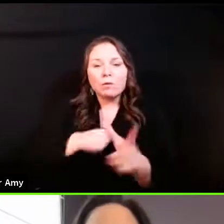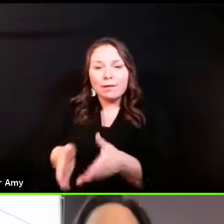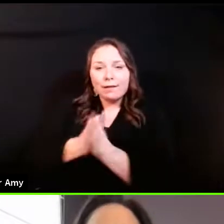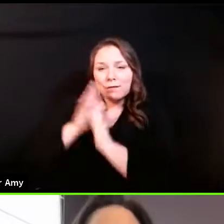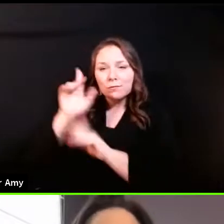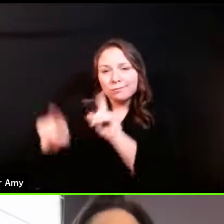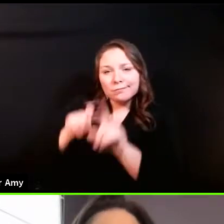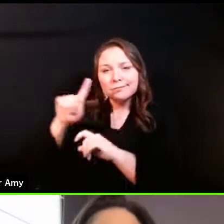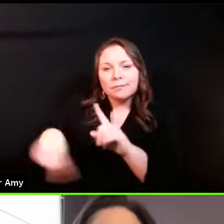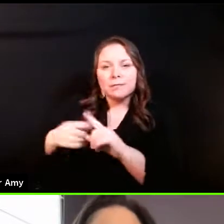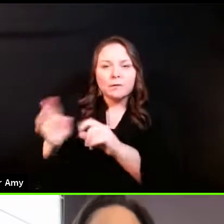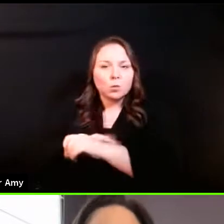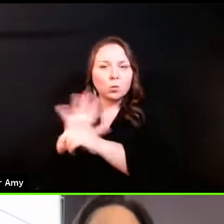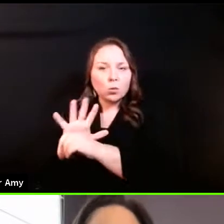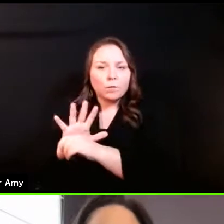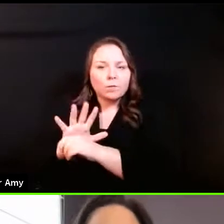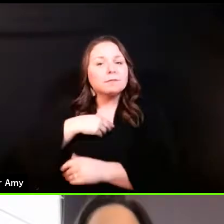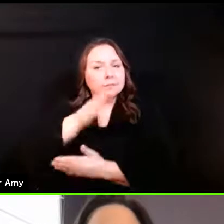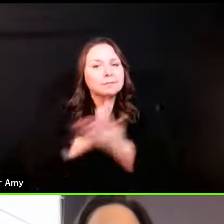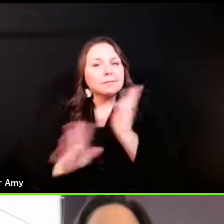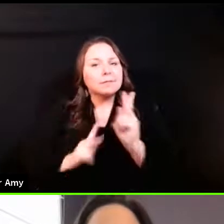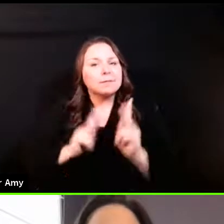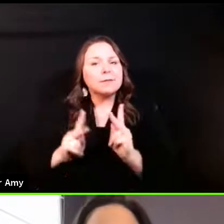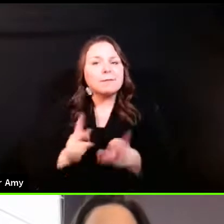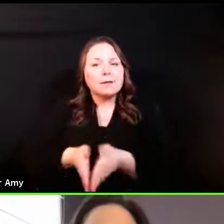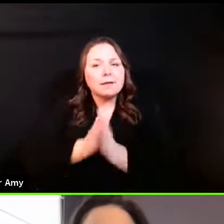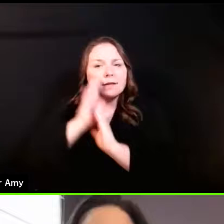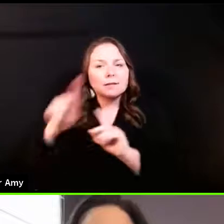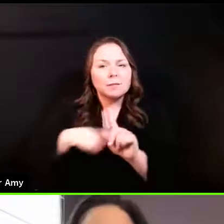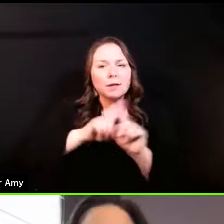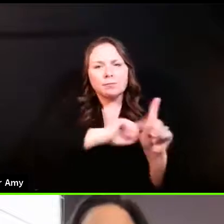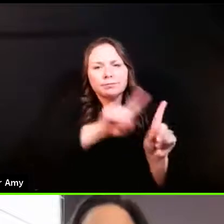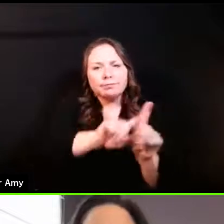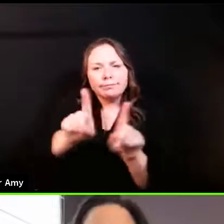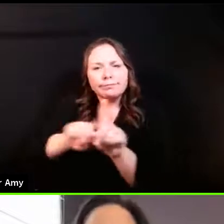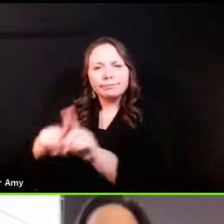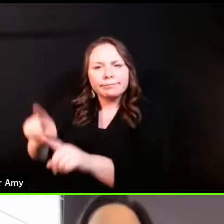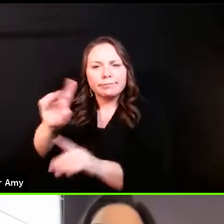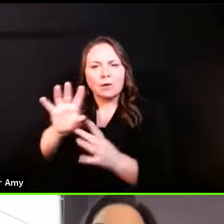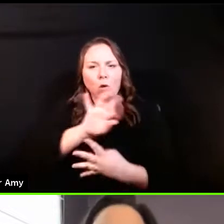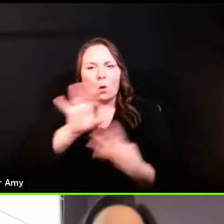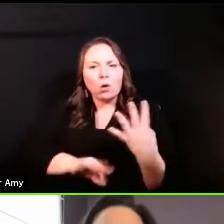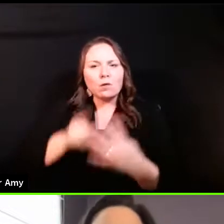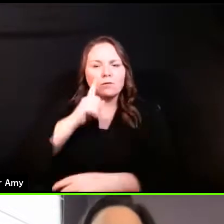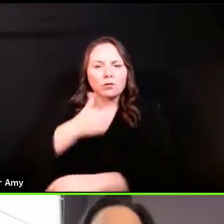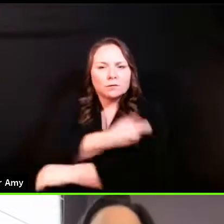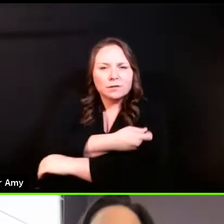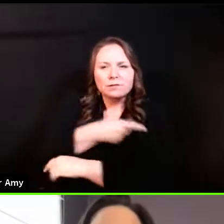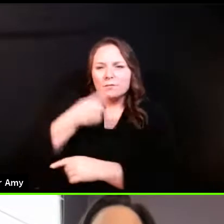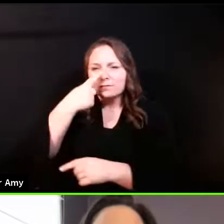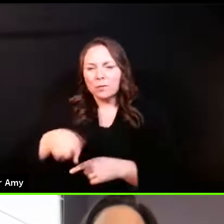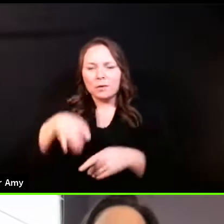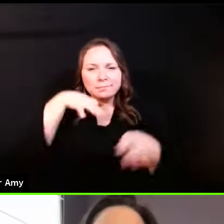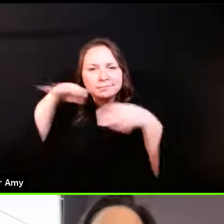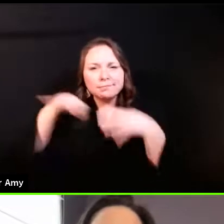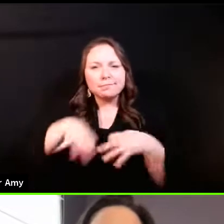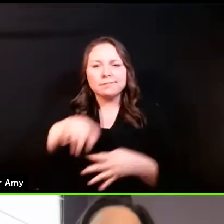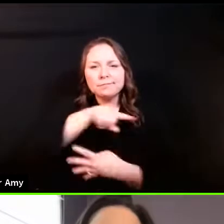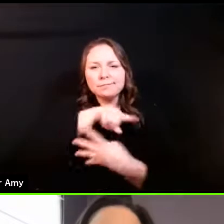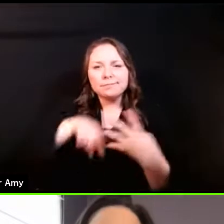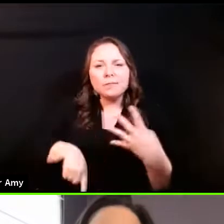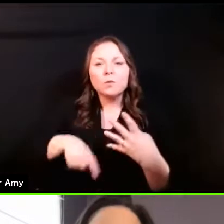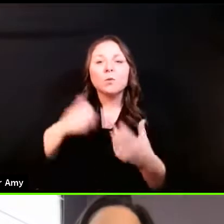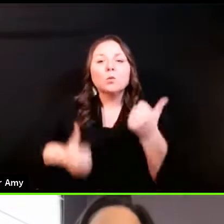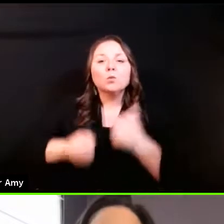and there were definitely a few people who were asking about the different vaccine options. So can you just walk us through which vaccines are